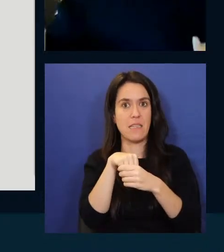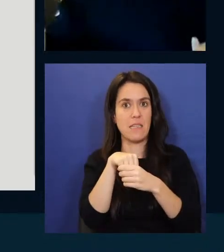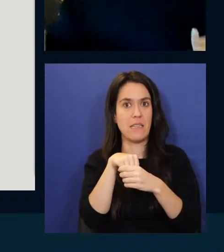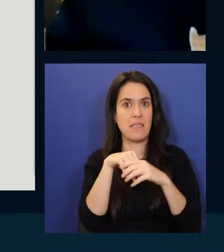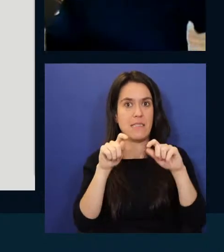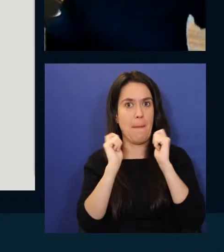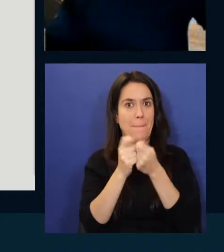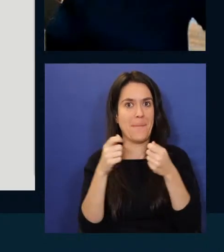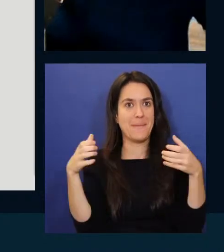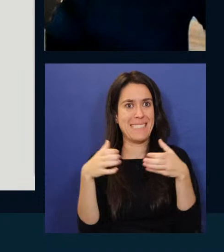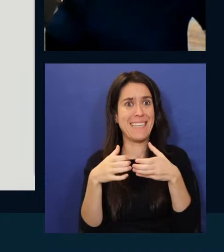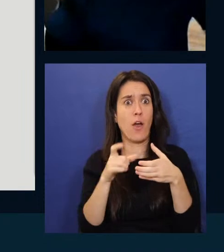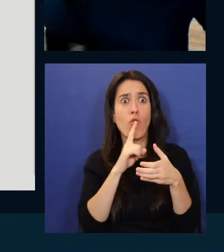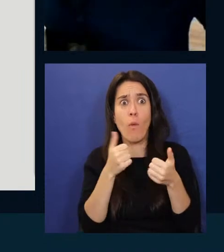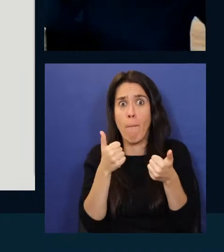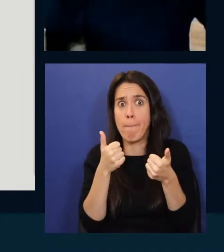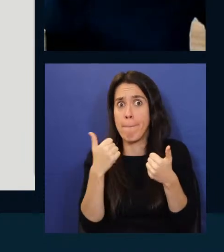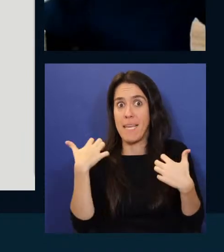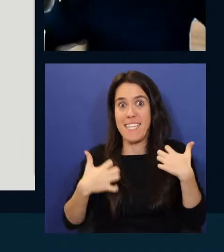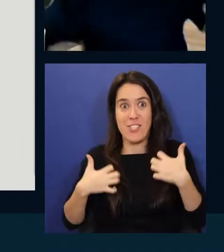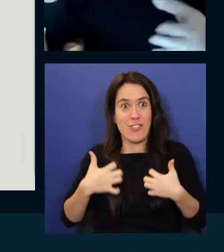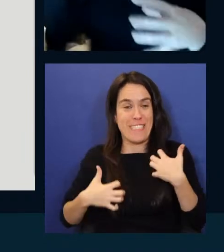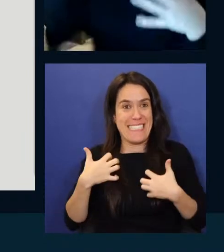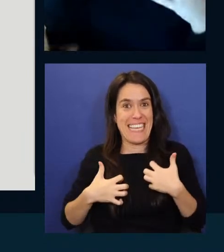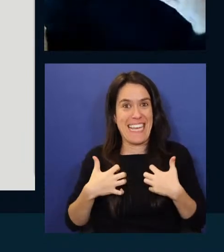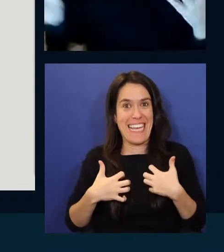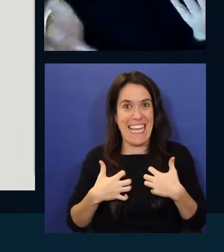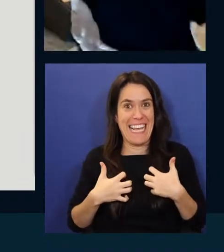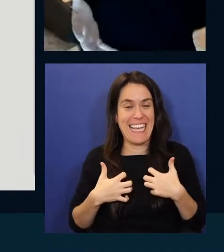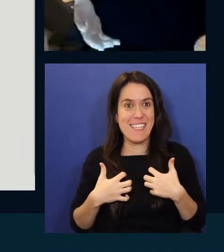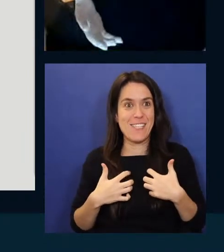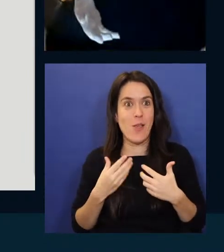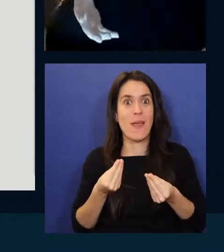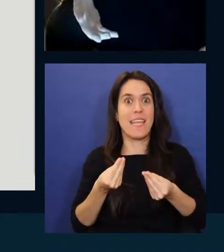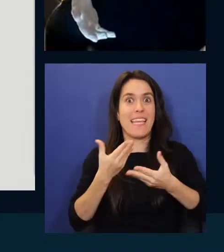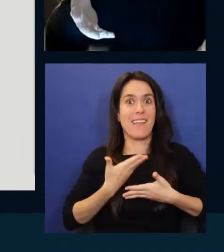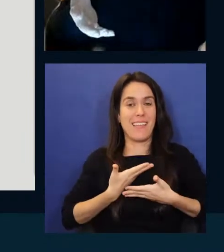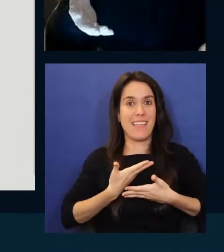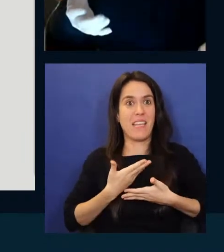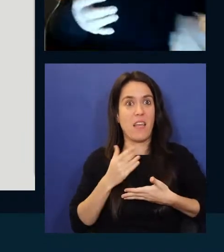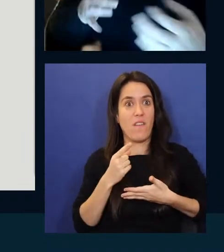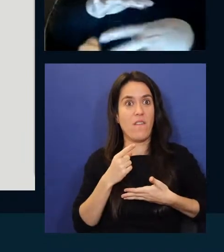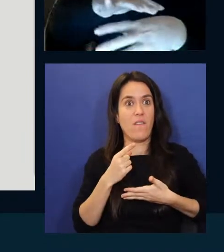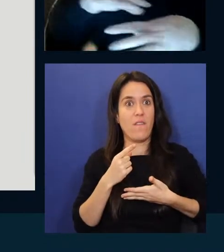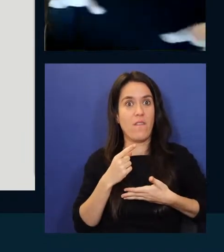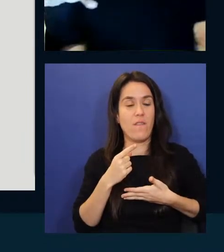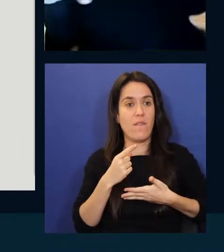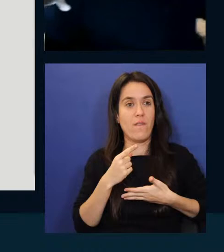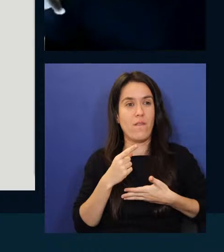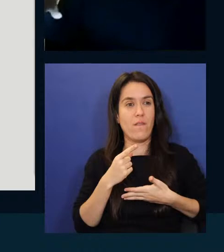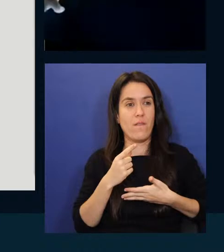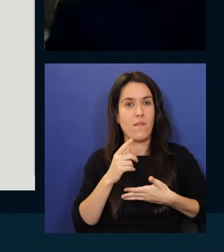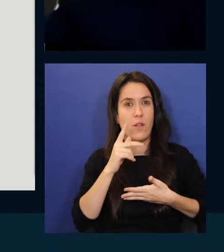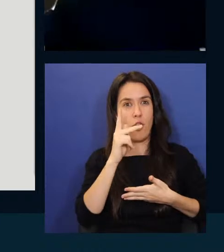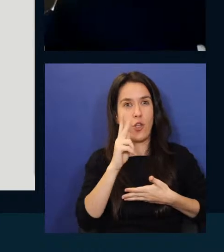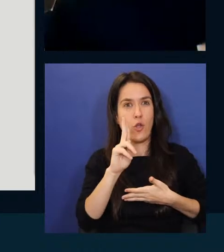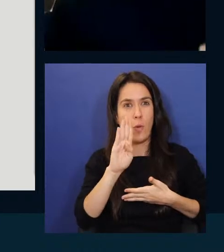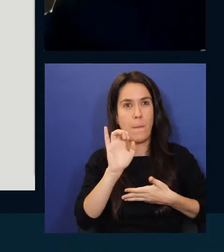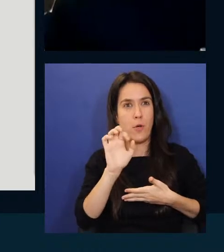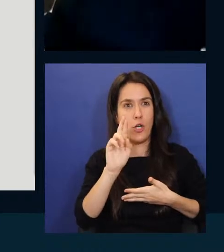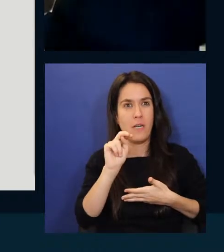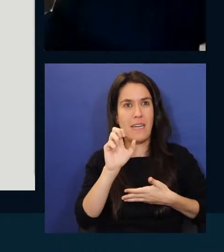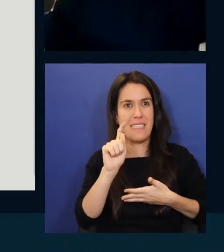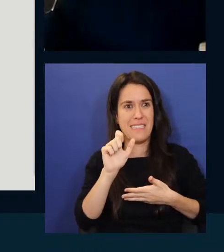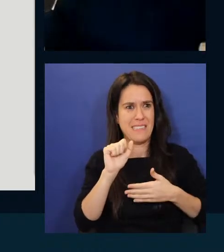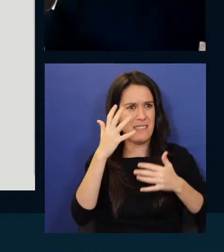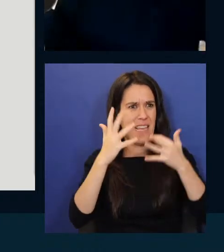is really, really interesting because it gets actually, this is a curated data set. So it, of course, a data model you can't do